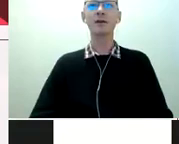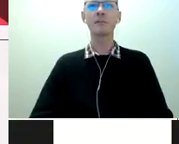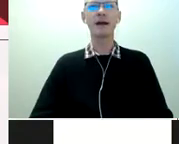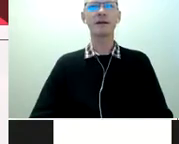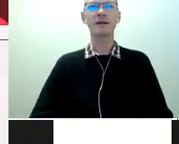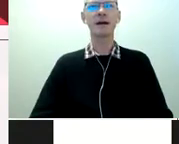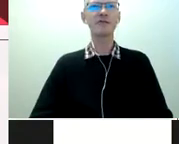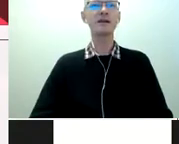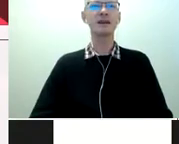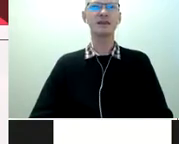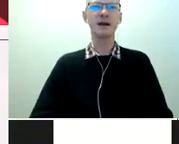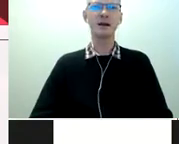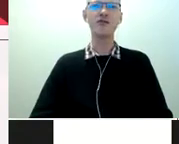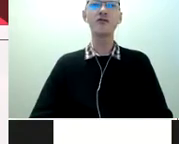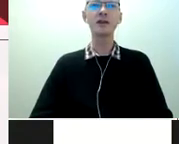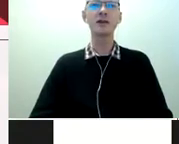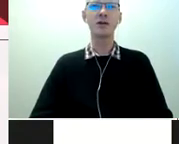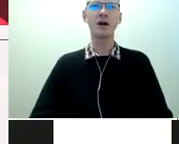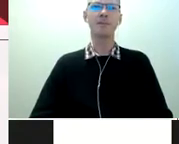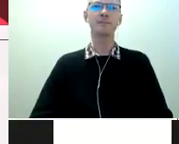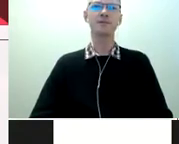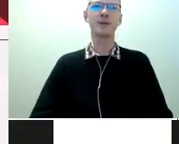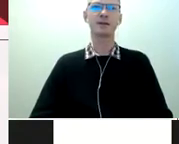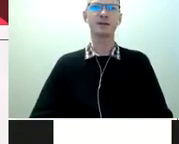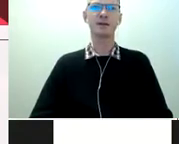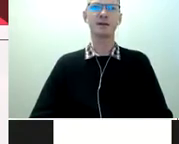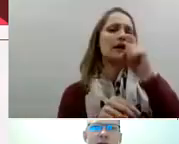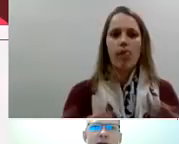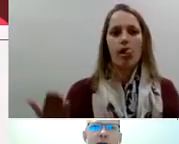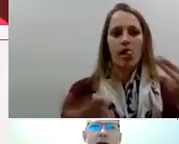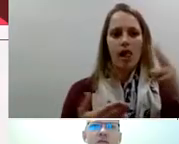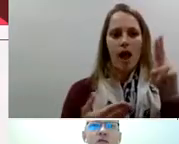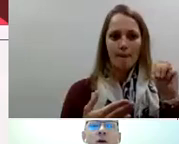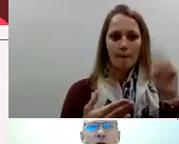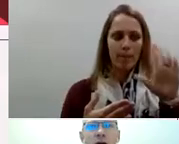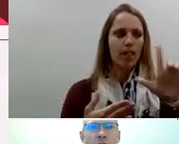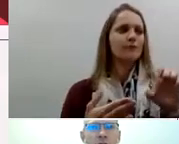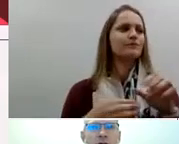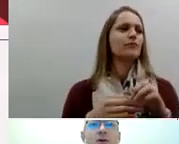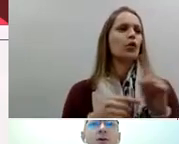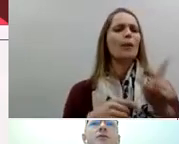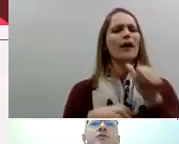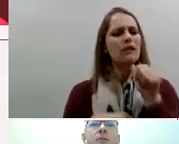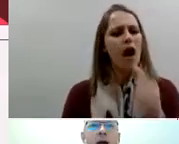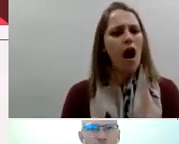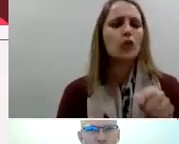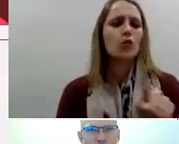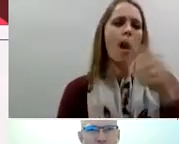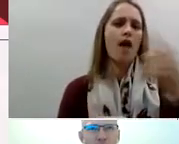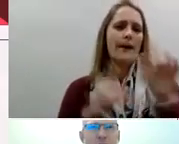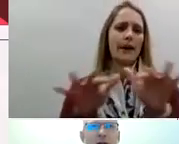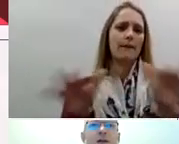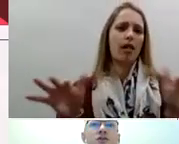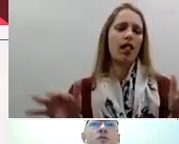now looking back I realized that I really look up to my sister and from her I learned to be humble